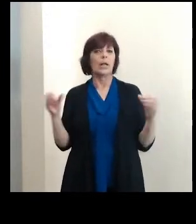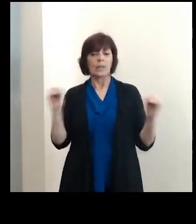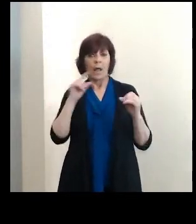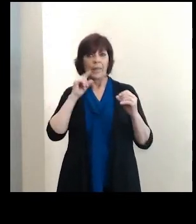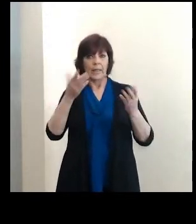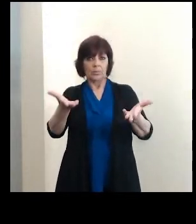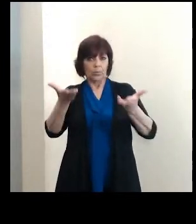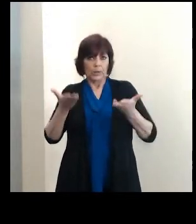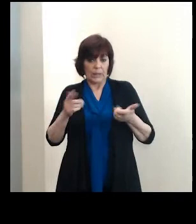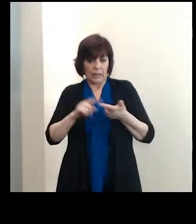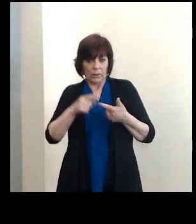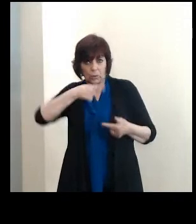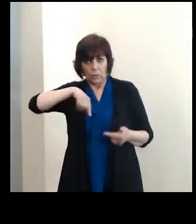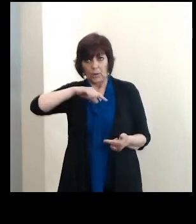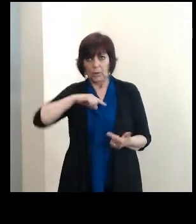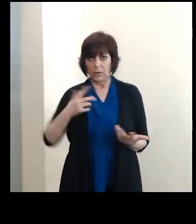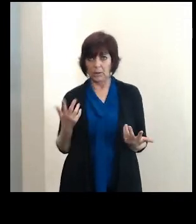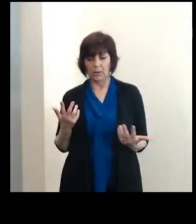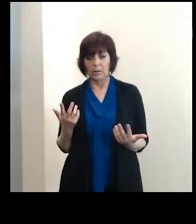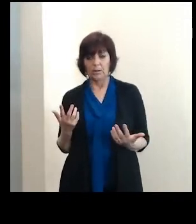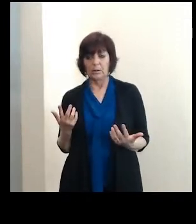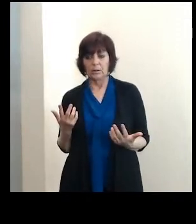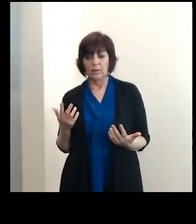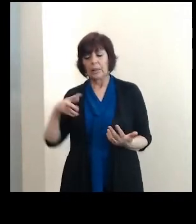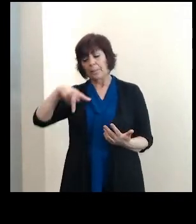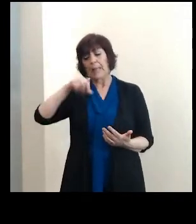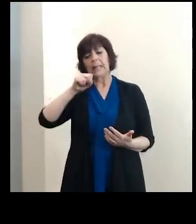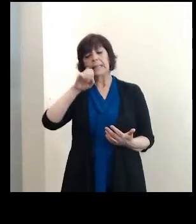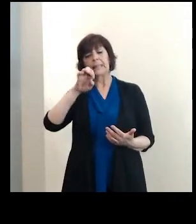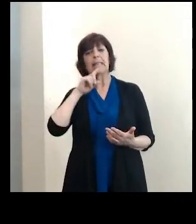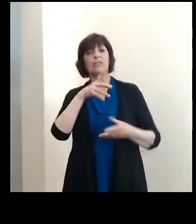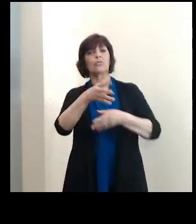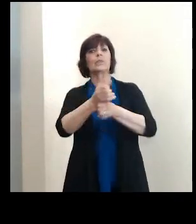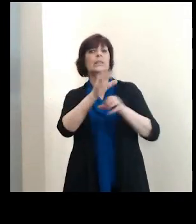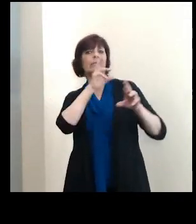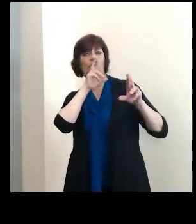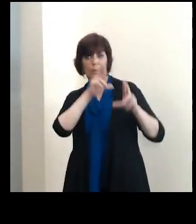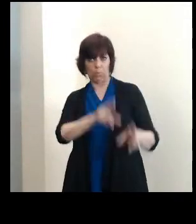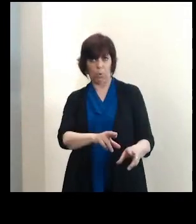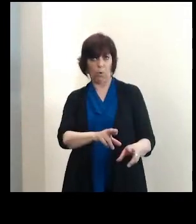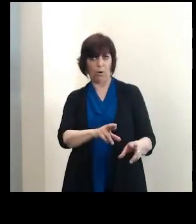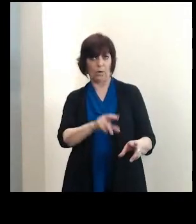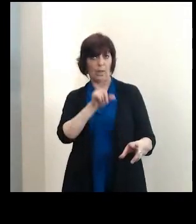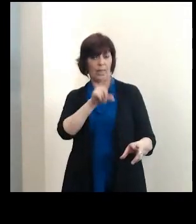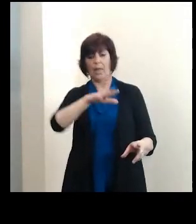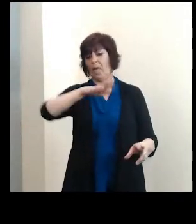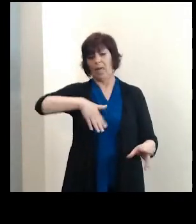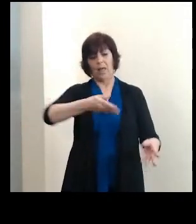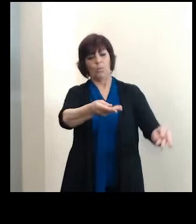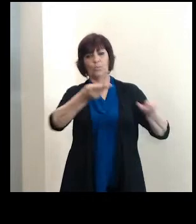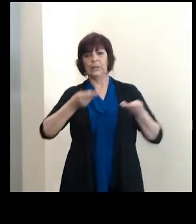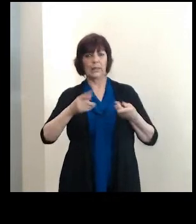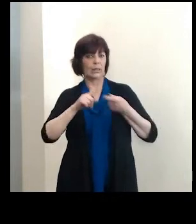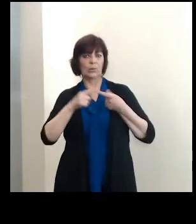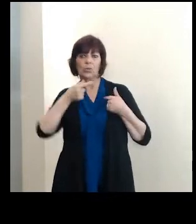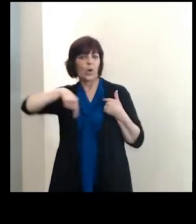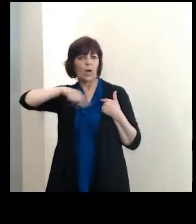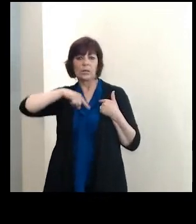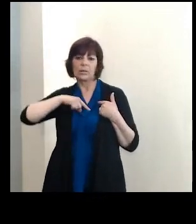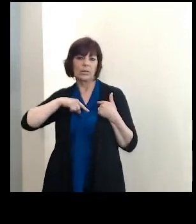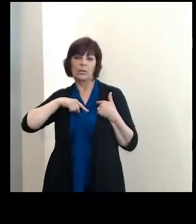us. It's my understanding PSE has received a report, but they have not presented anything to us.